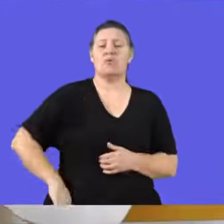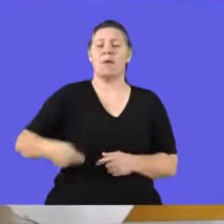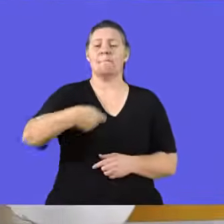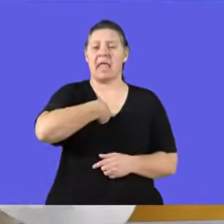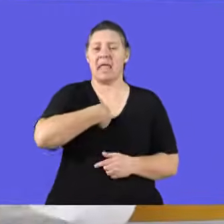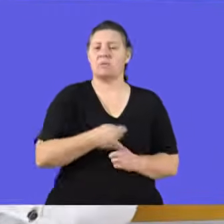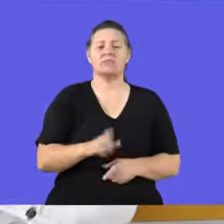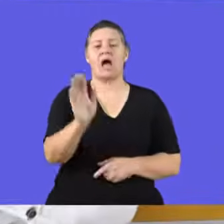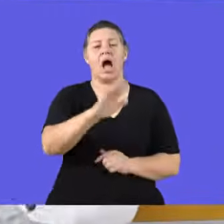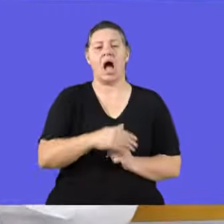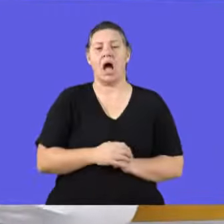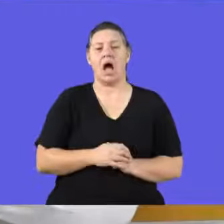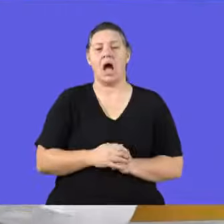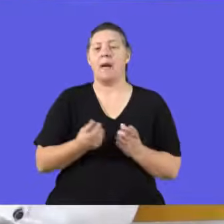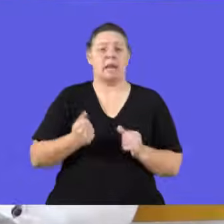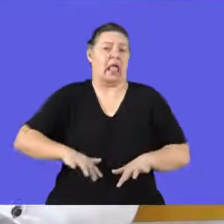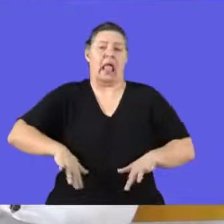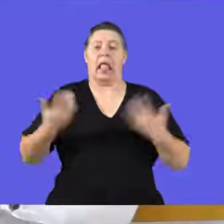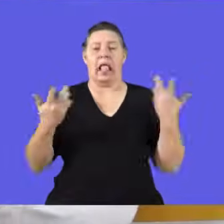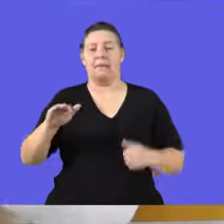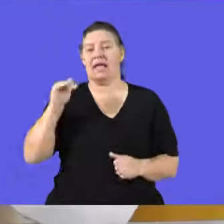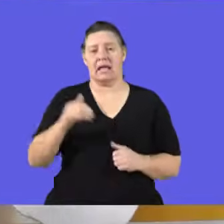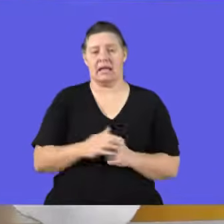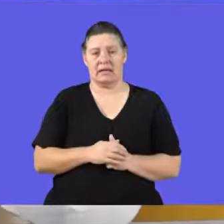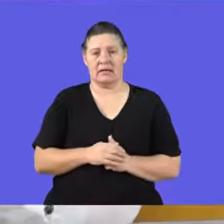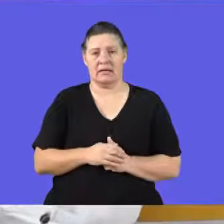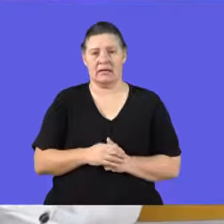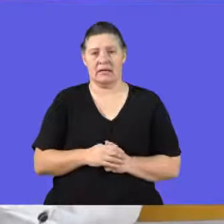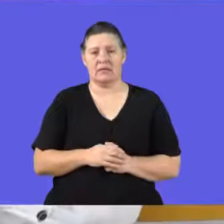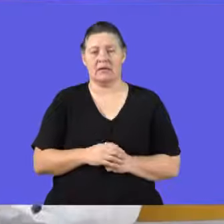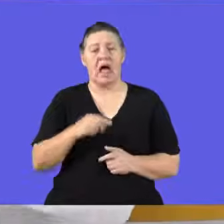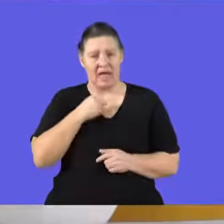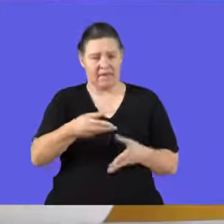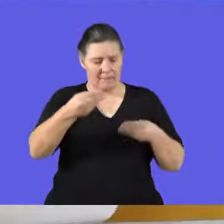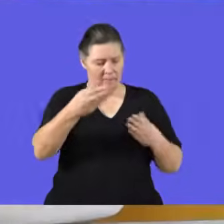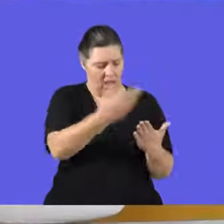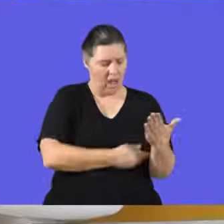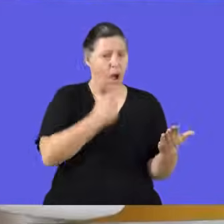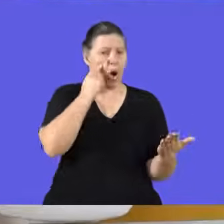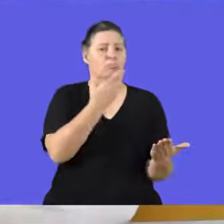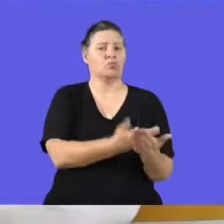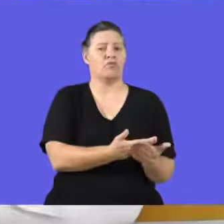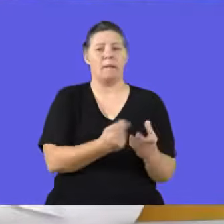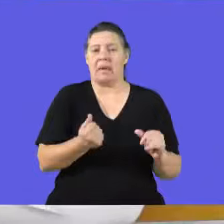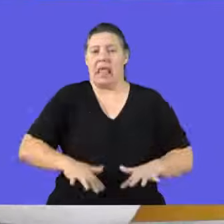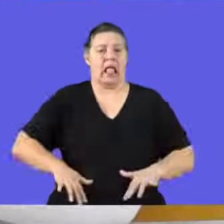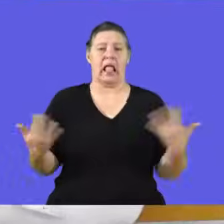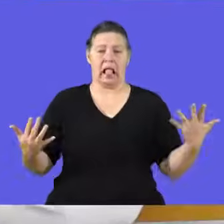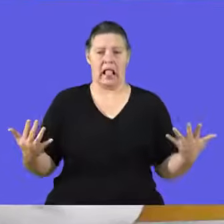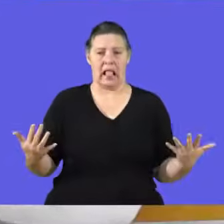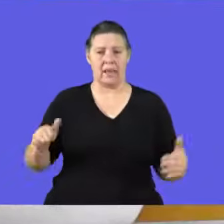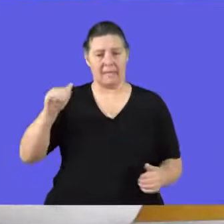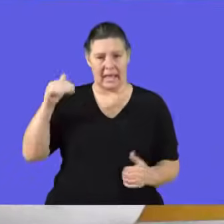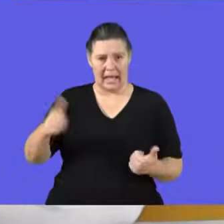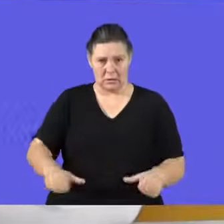you are supposed to get your wages, then the employer comes and say, I don't have money at the bank. And you can see they have papers to